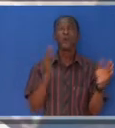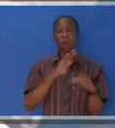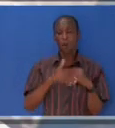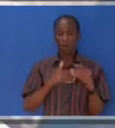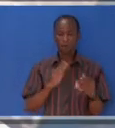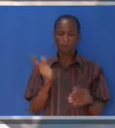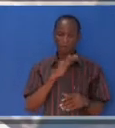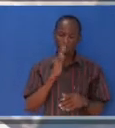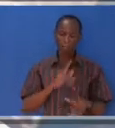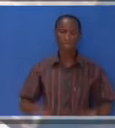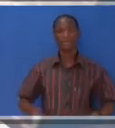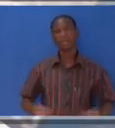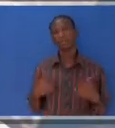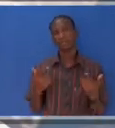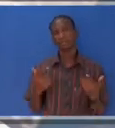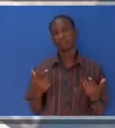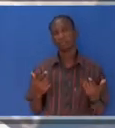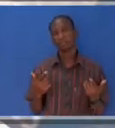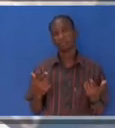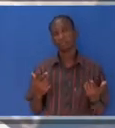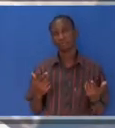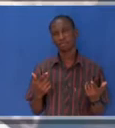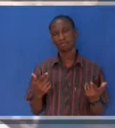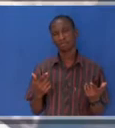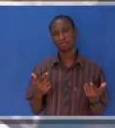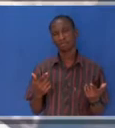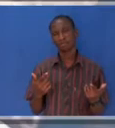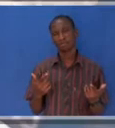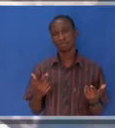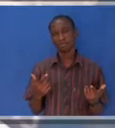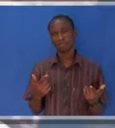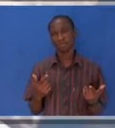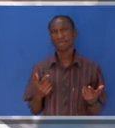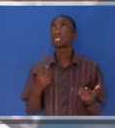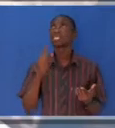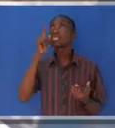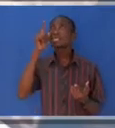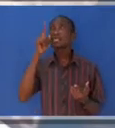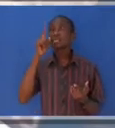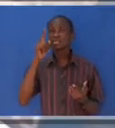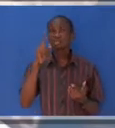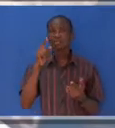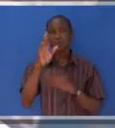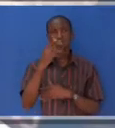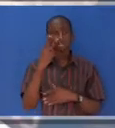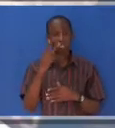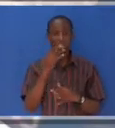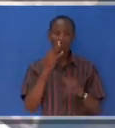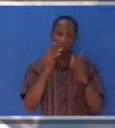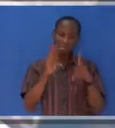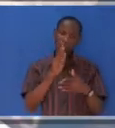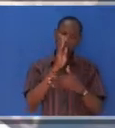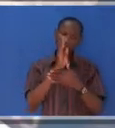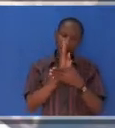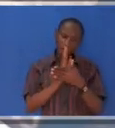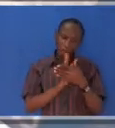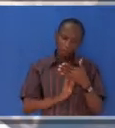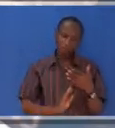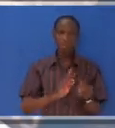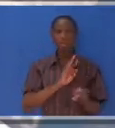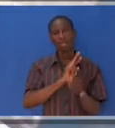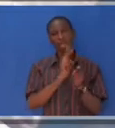live or we have lived, if we are humble enough and we